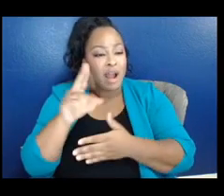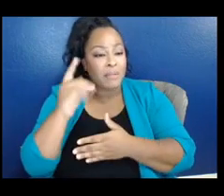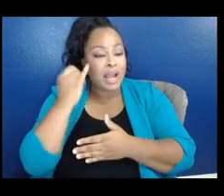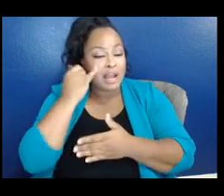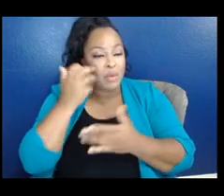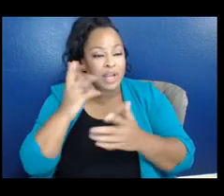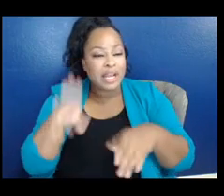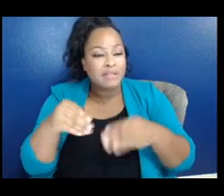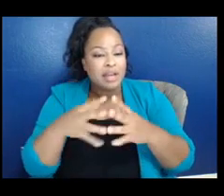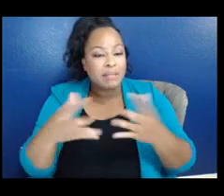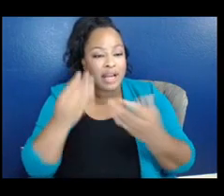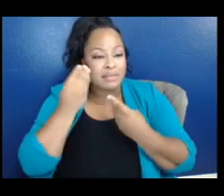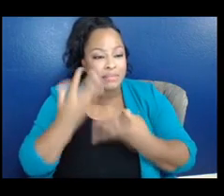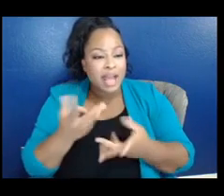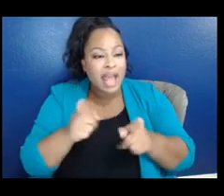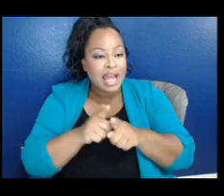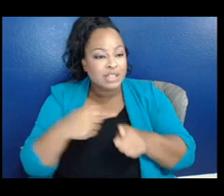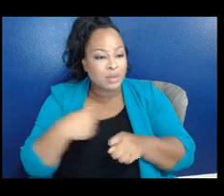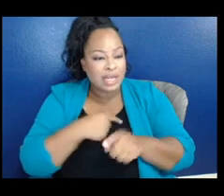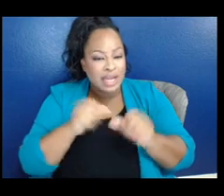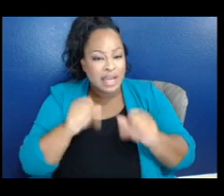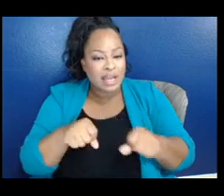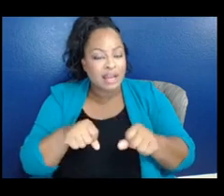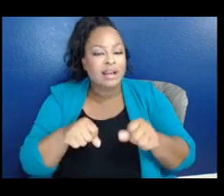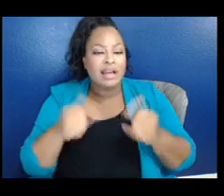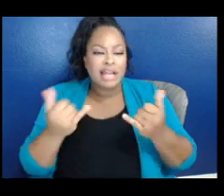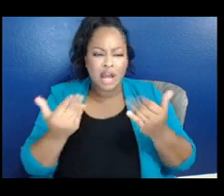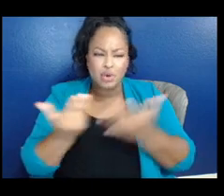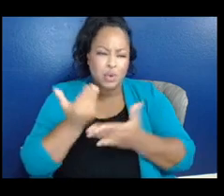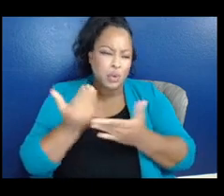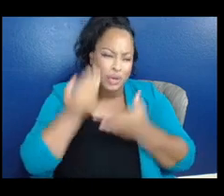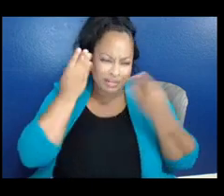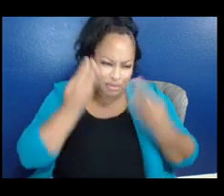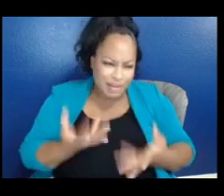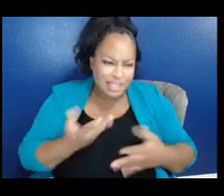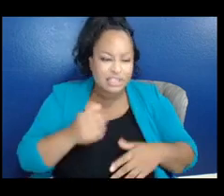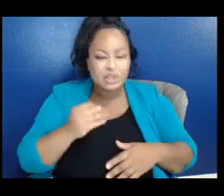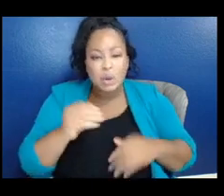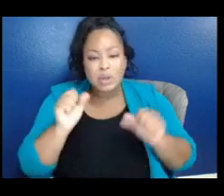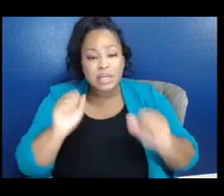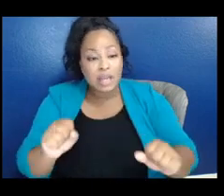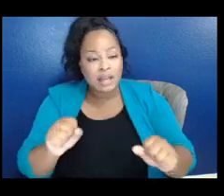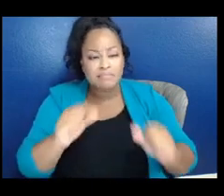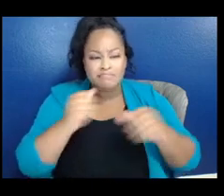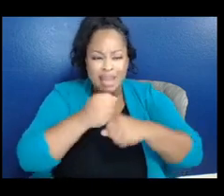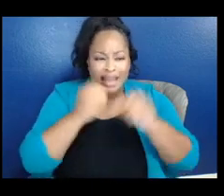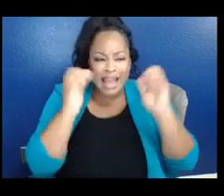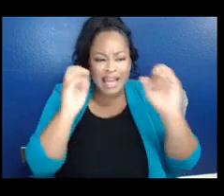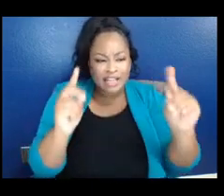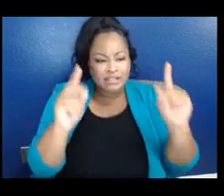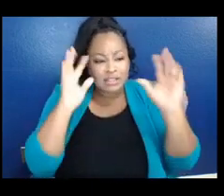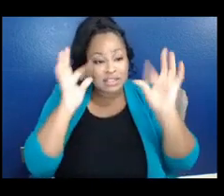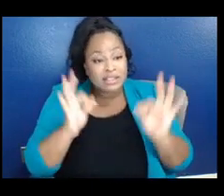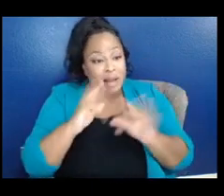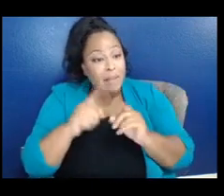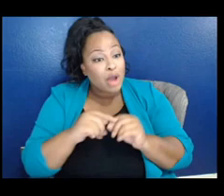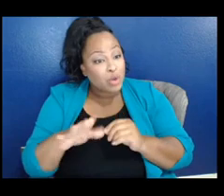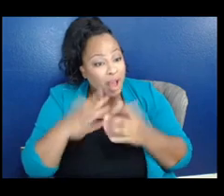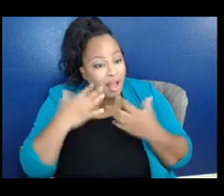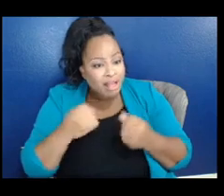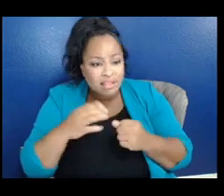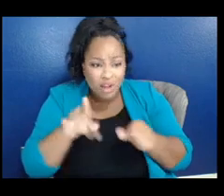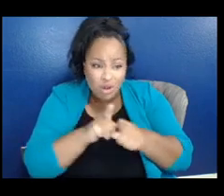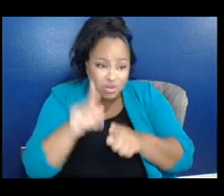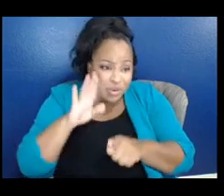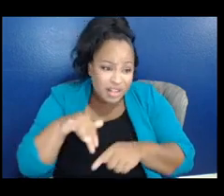as much information as we can, up-to-date information, so you can make educated decisions about your health and also know that you're not